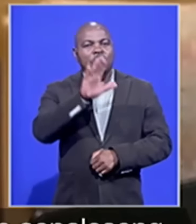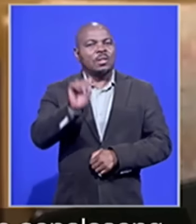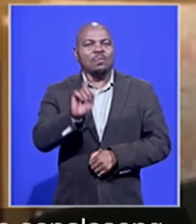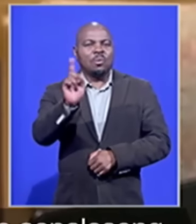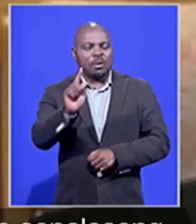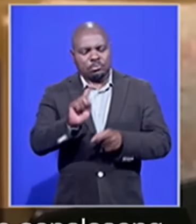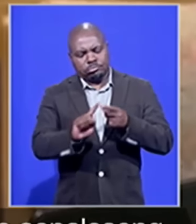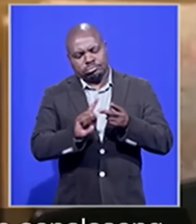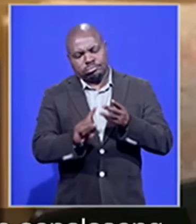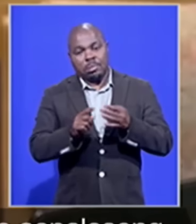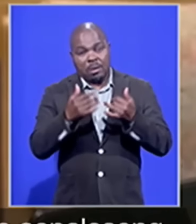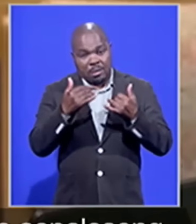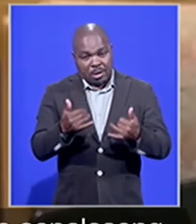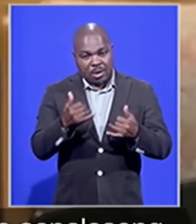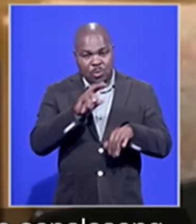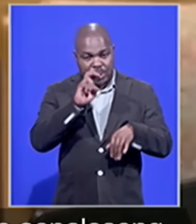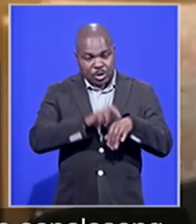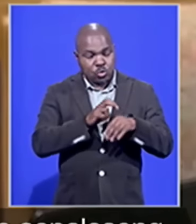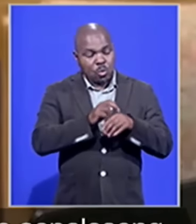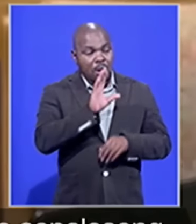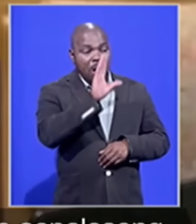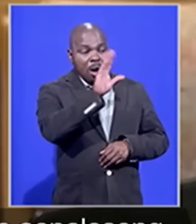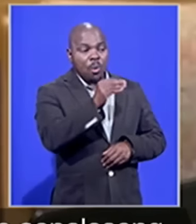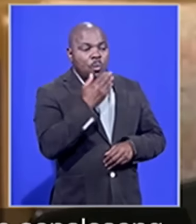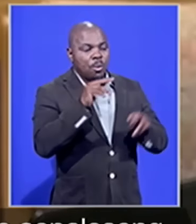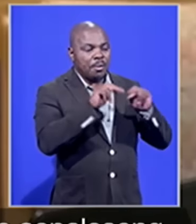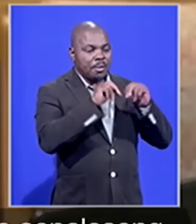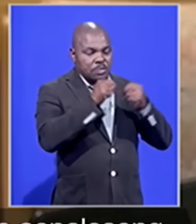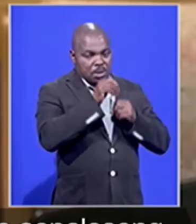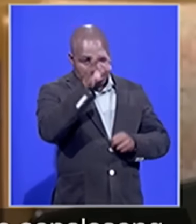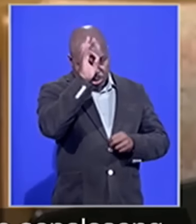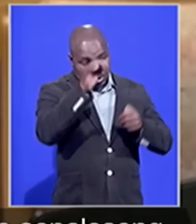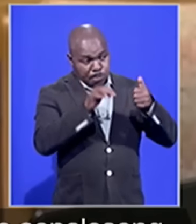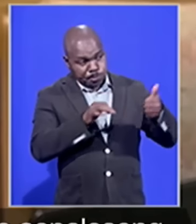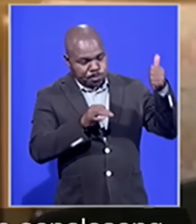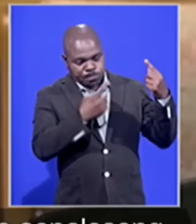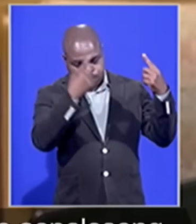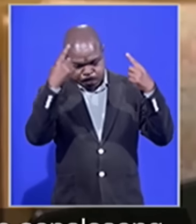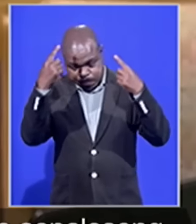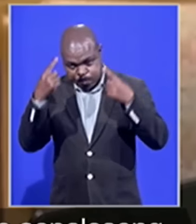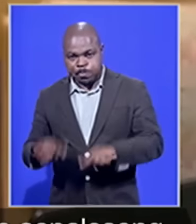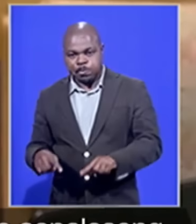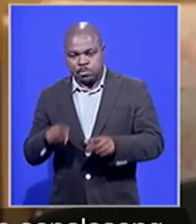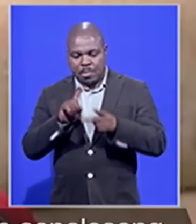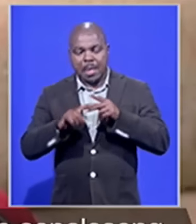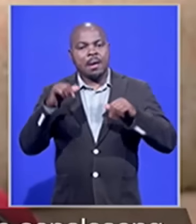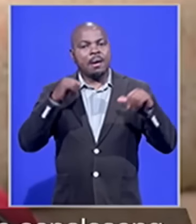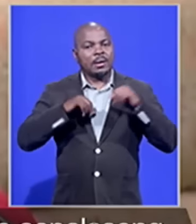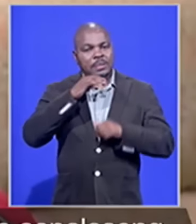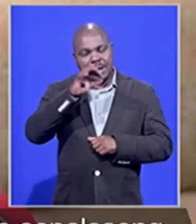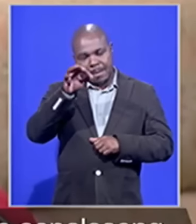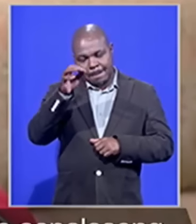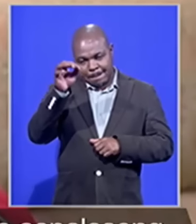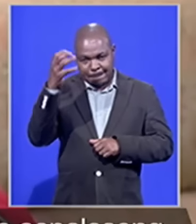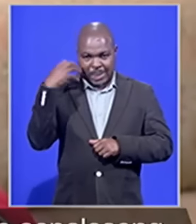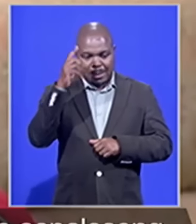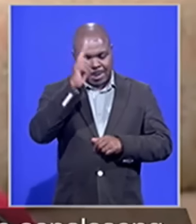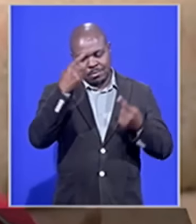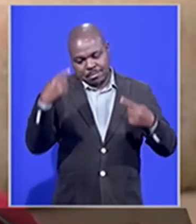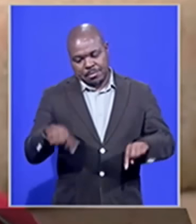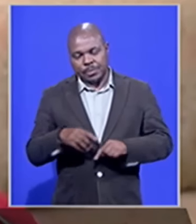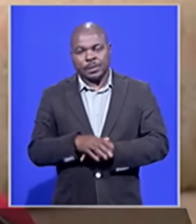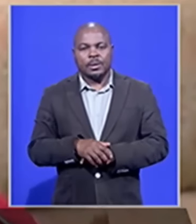we ask the National Commissioner to really be here and the acting minister as well. The South African Police